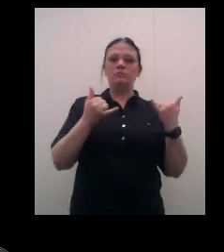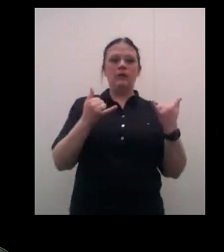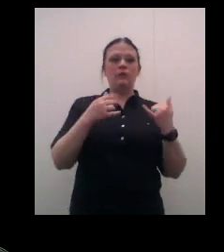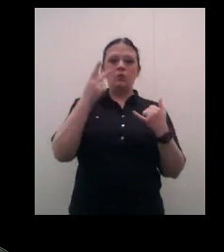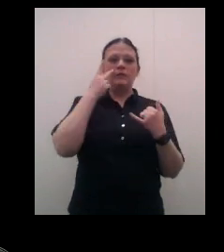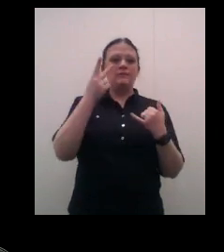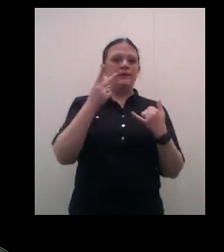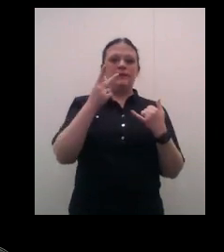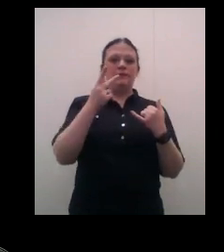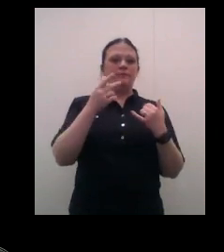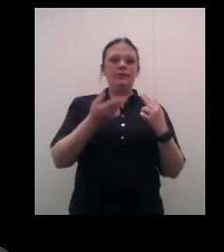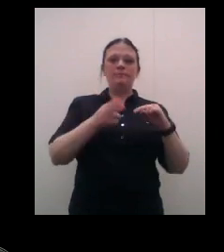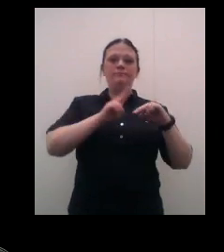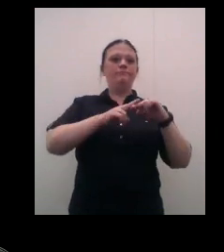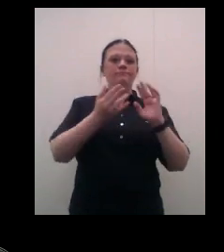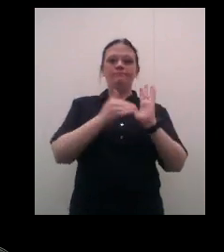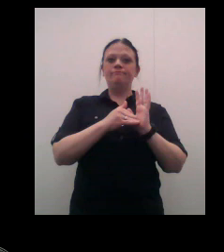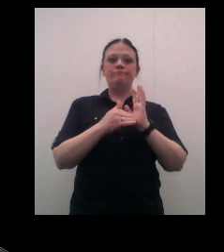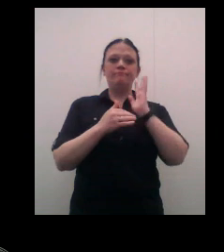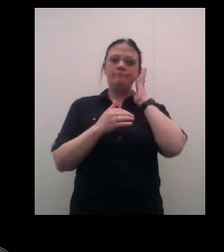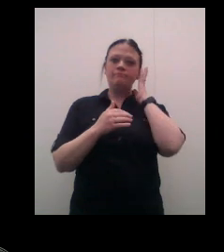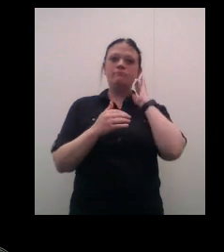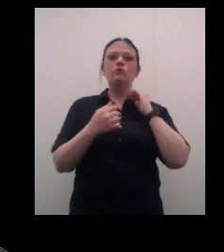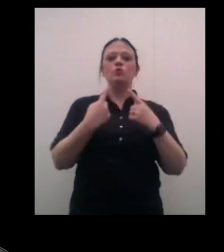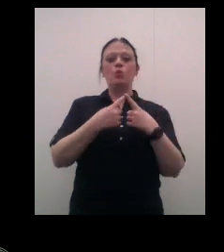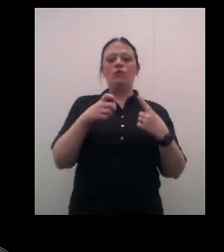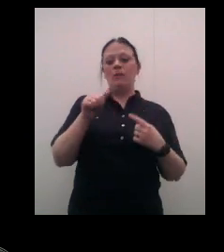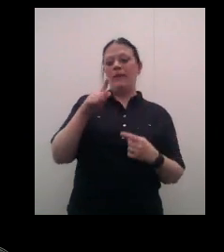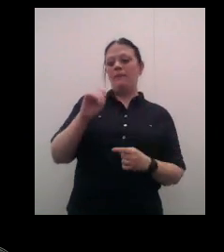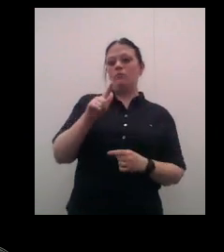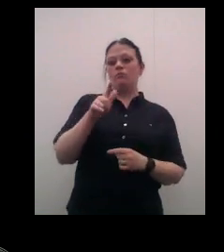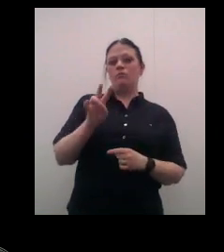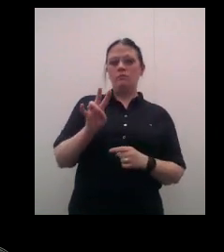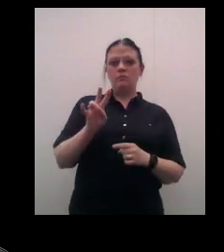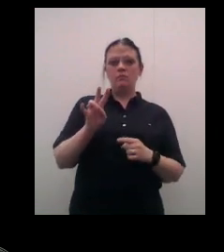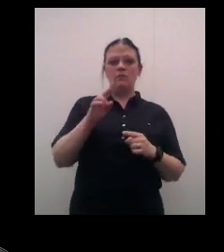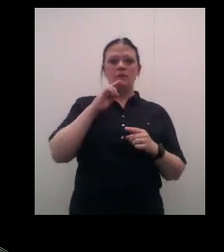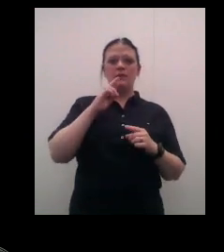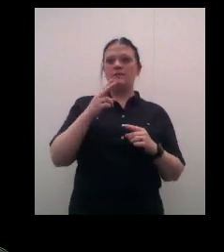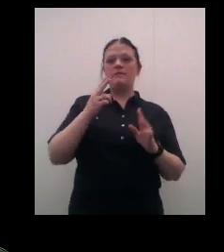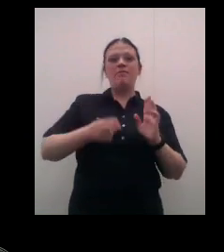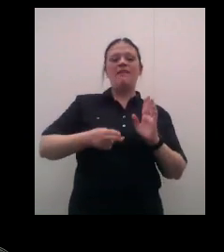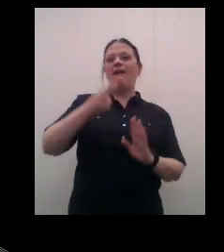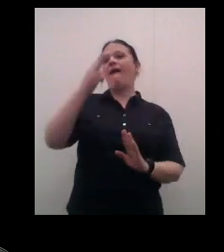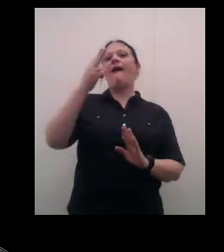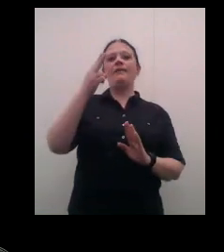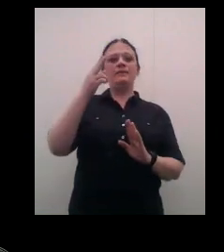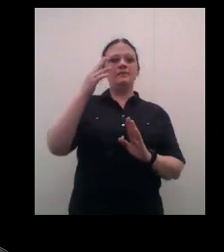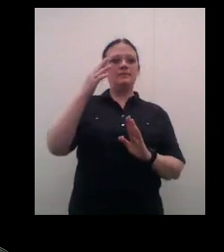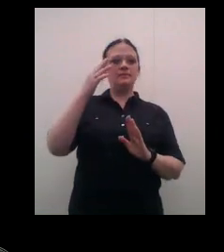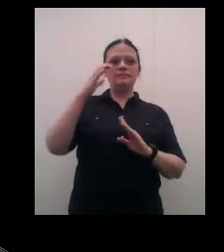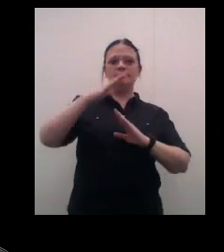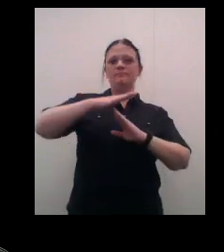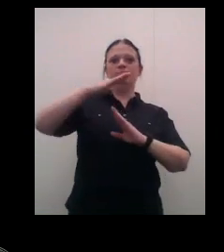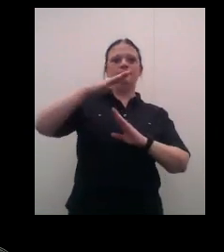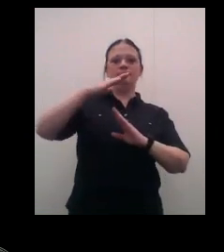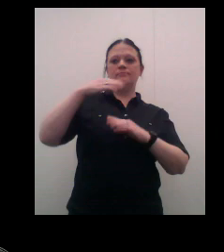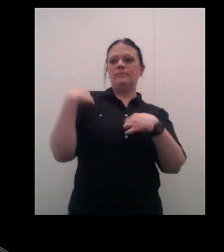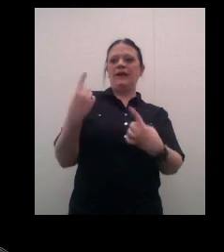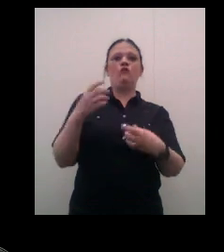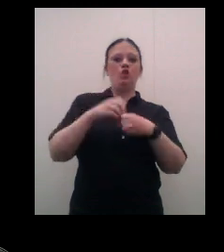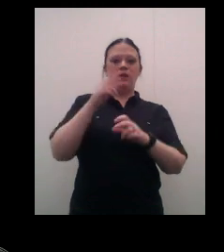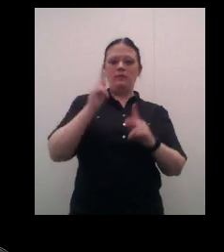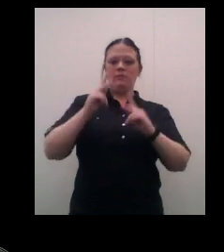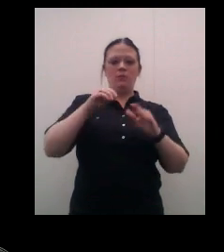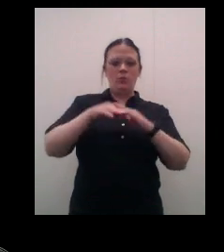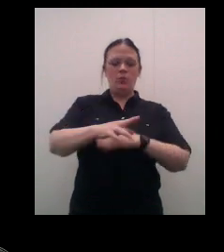cases to where now, at least on April 27th, the highest recorded number of hospitalizations in Erie County